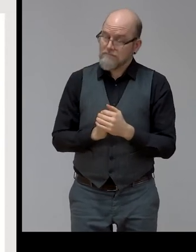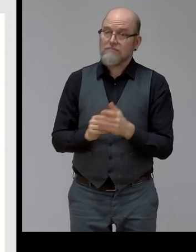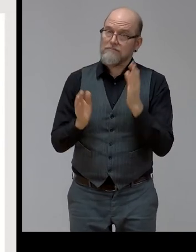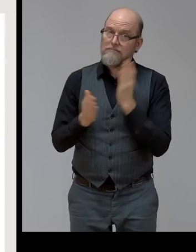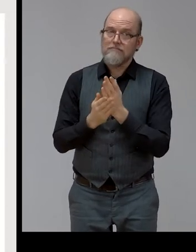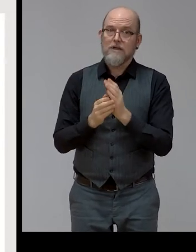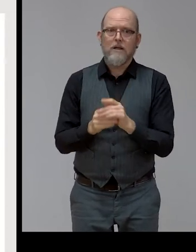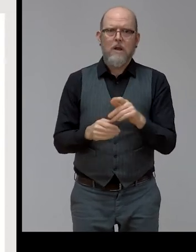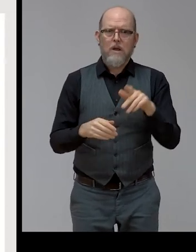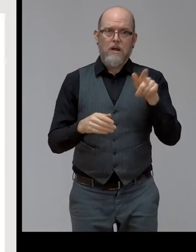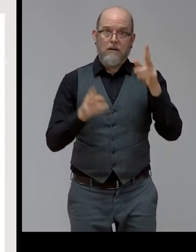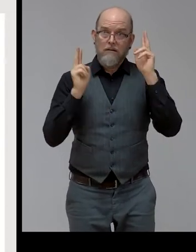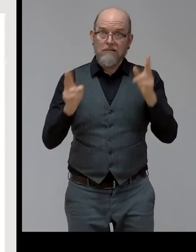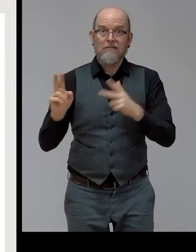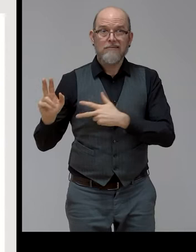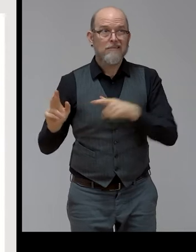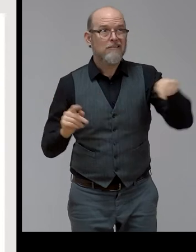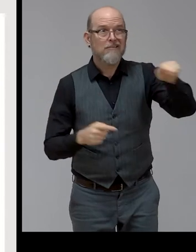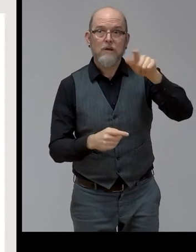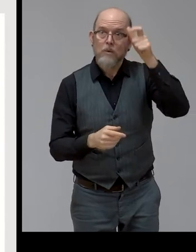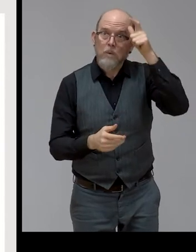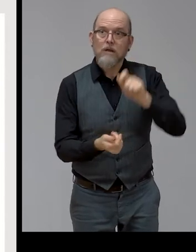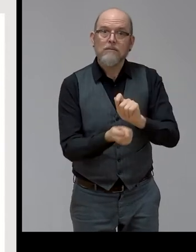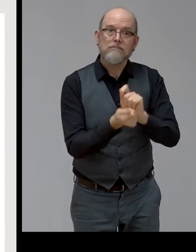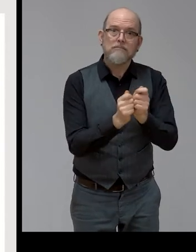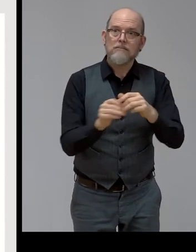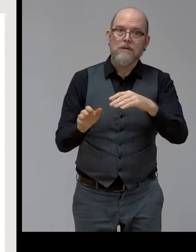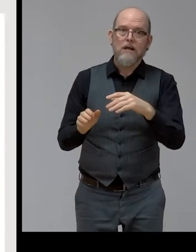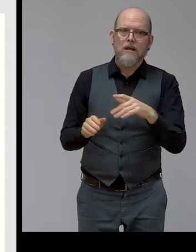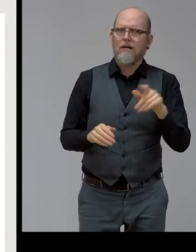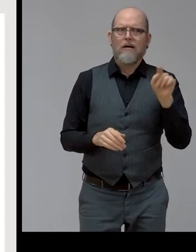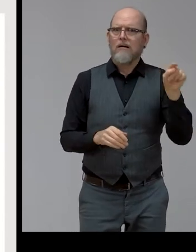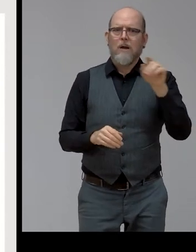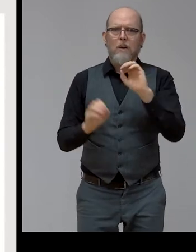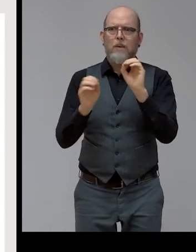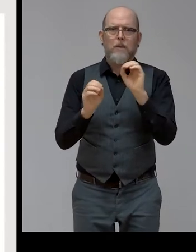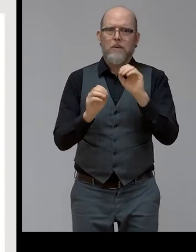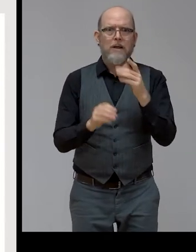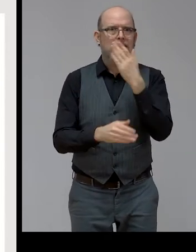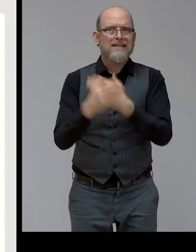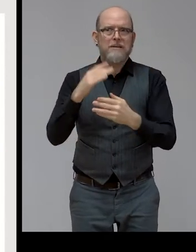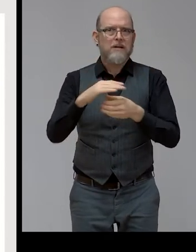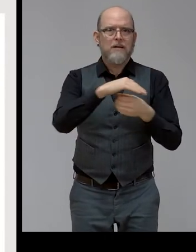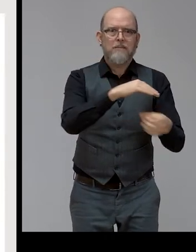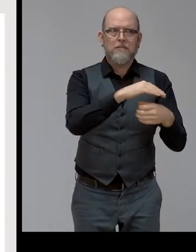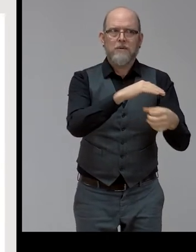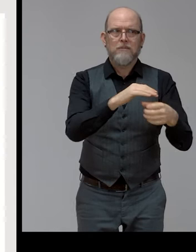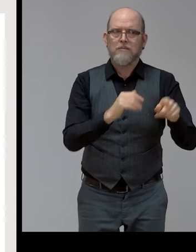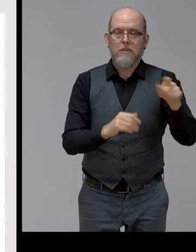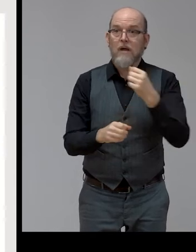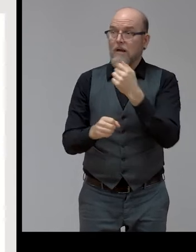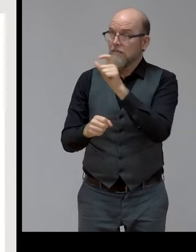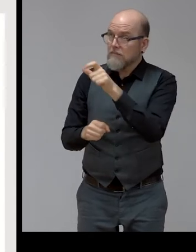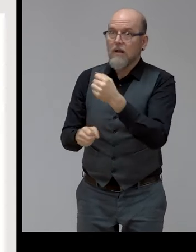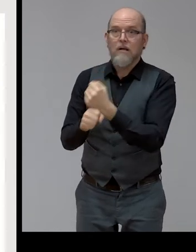at the numbers of people with disabilities in employment, it's very critical. It's critically